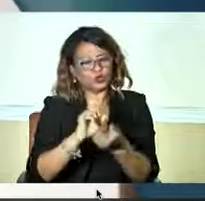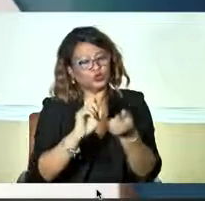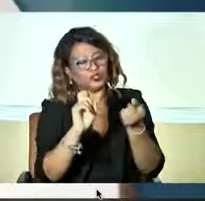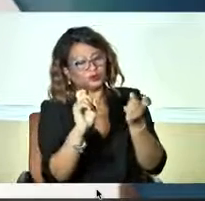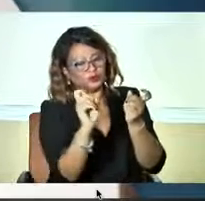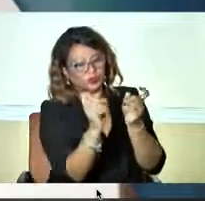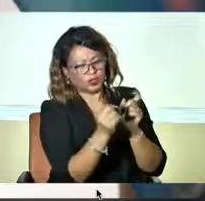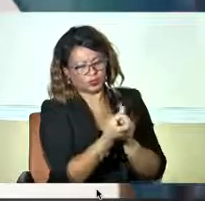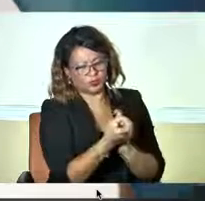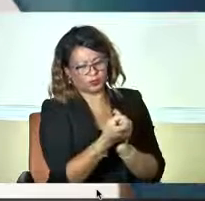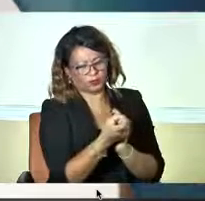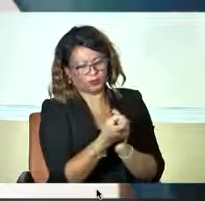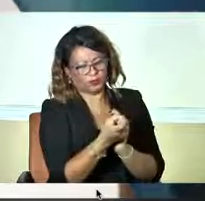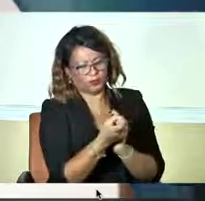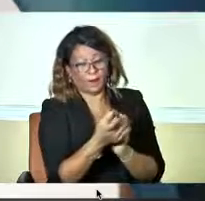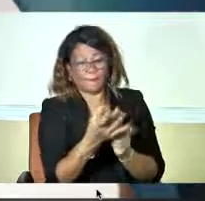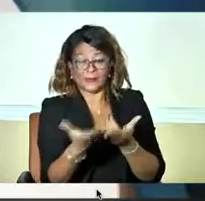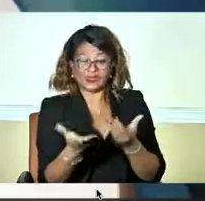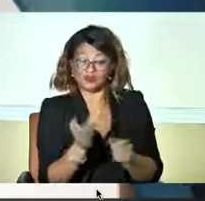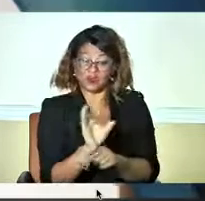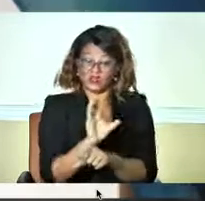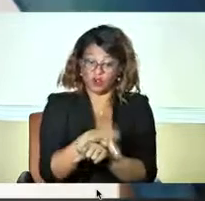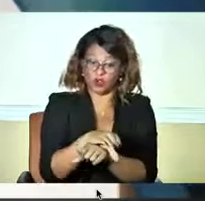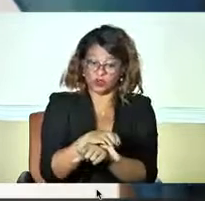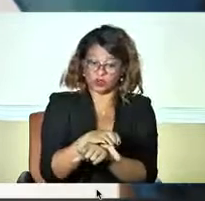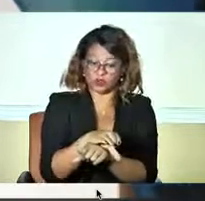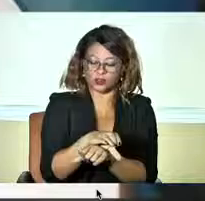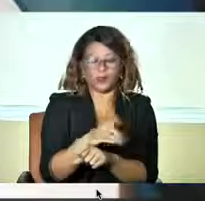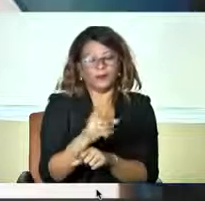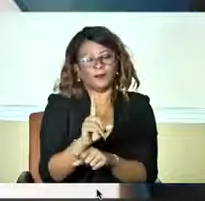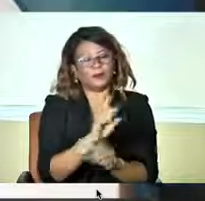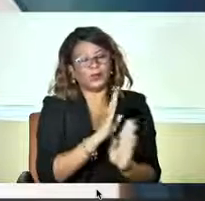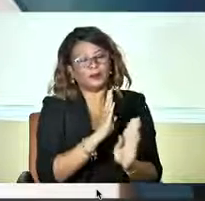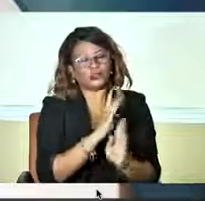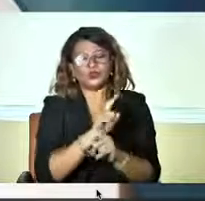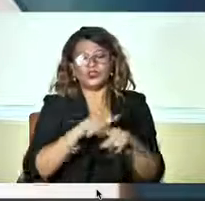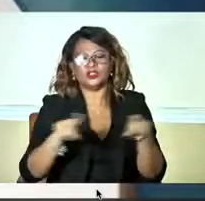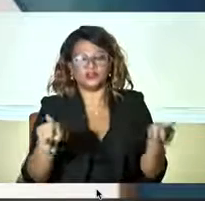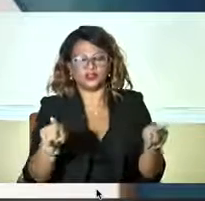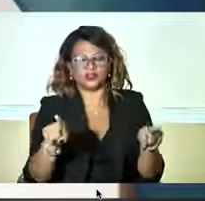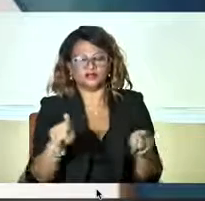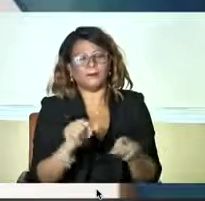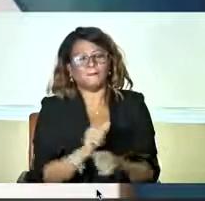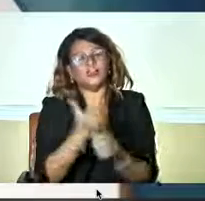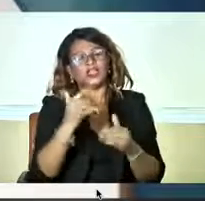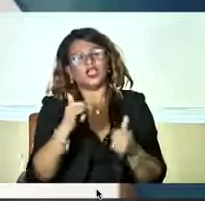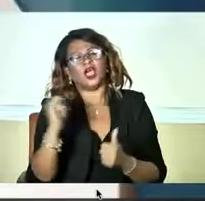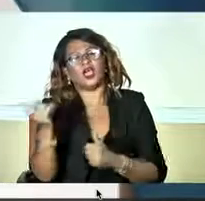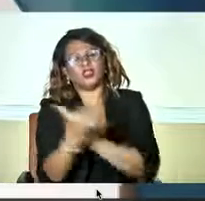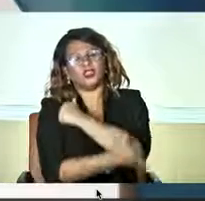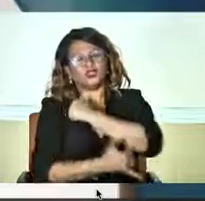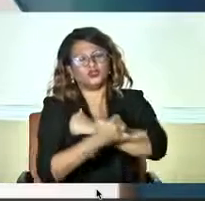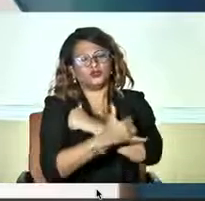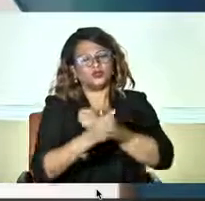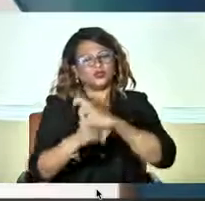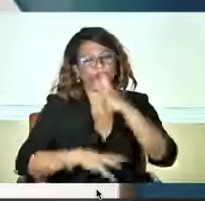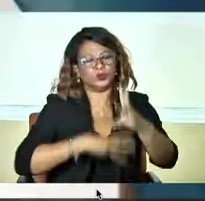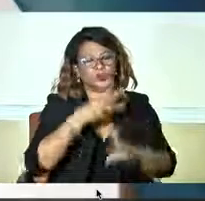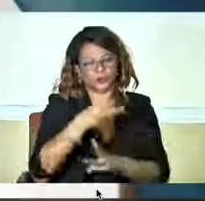transformation, much of it by force. The Bahamas is no different from many countries around the